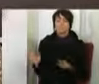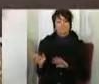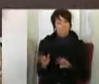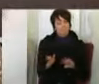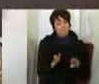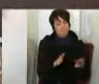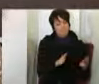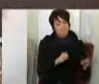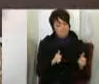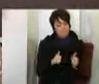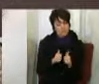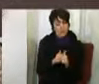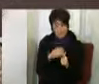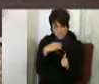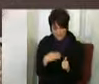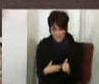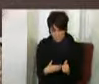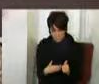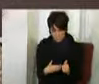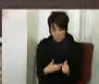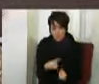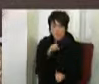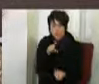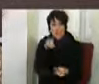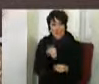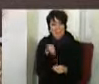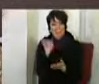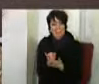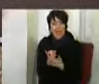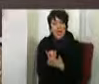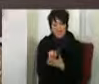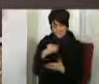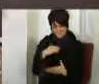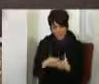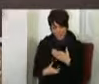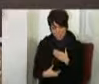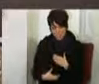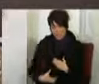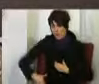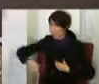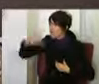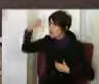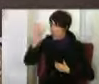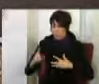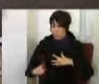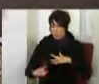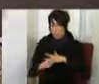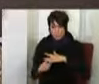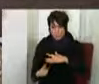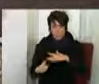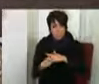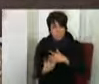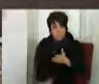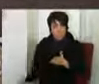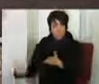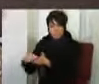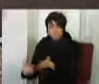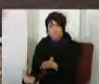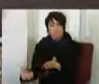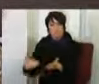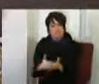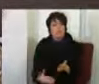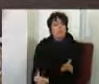our passion. For it is in that following of the passion that God shows up over and over and over